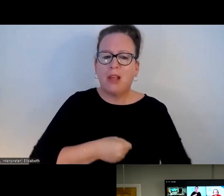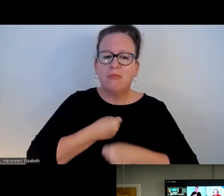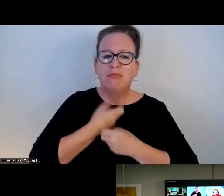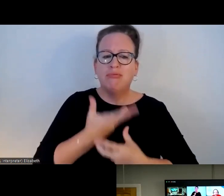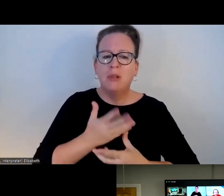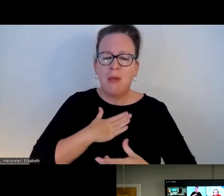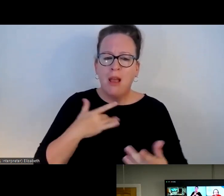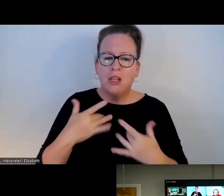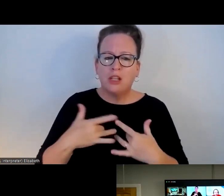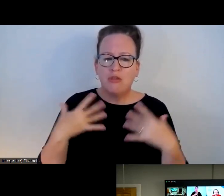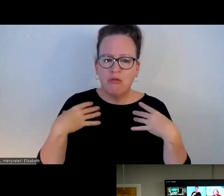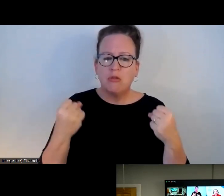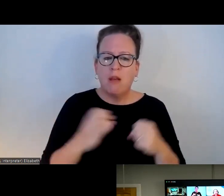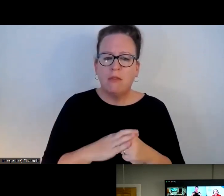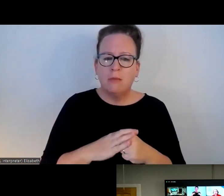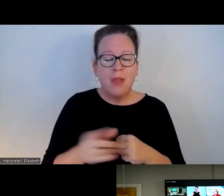So I think that